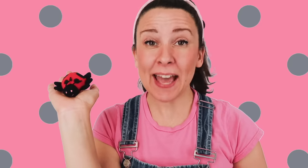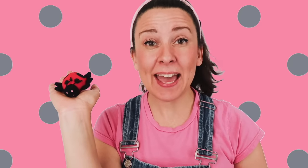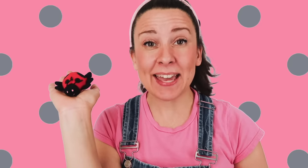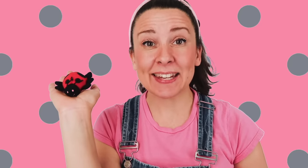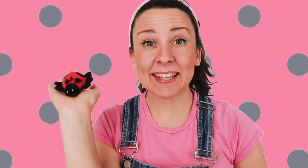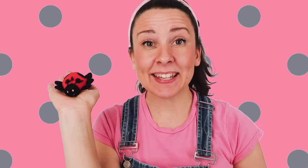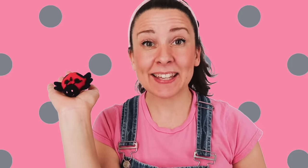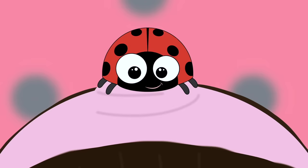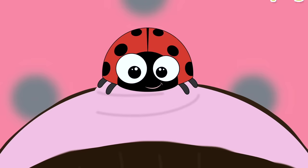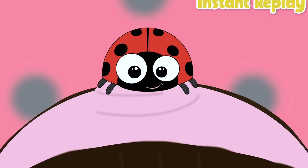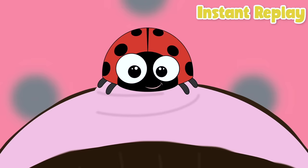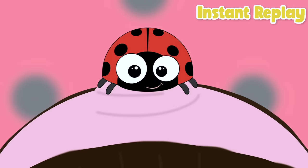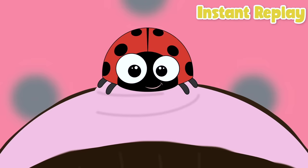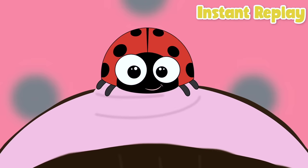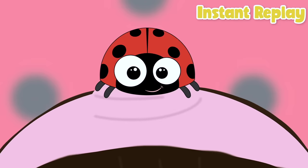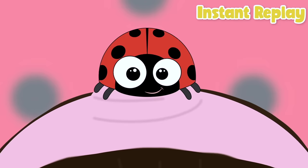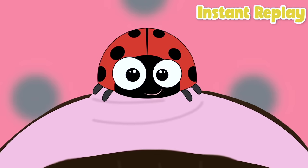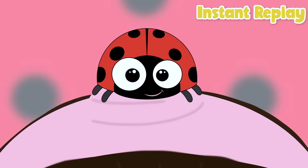The ladybug was on my head.